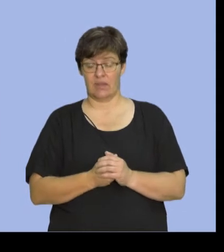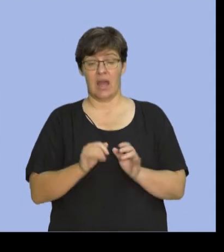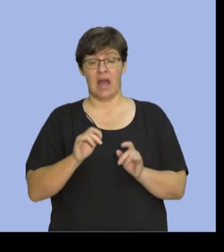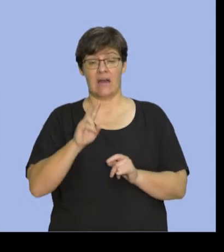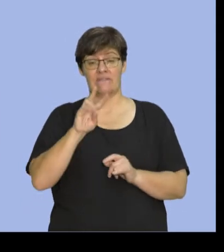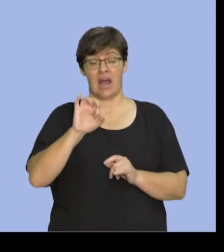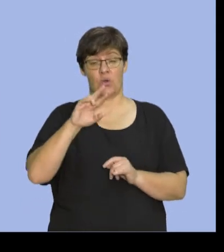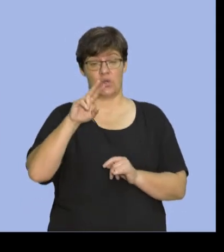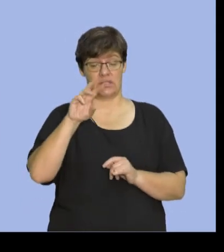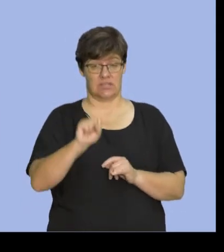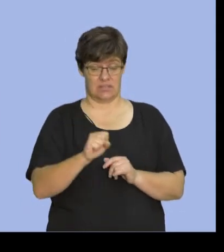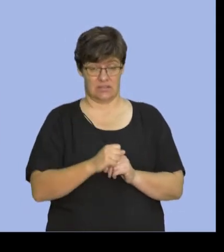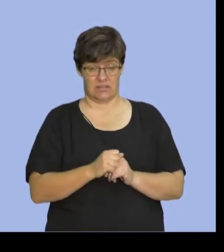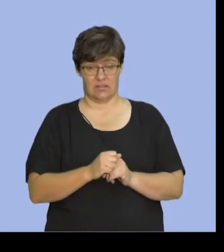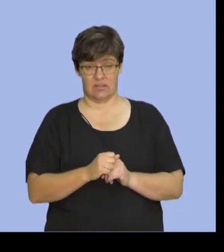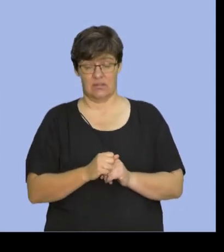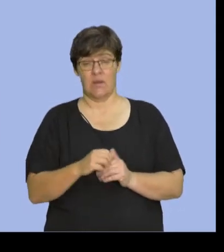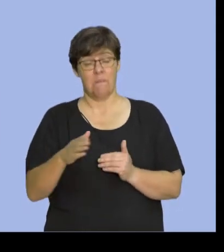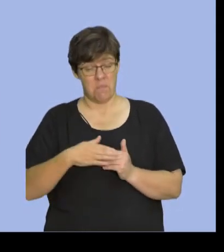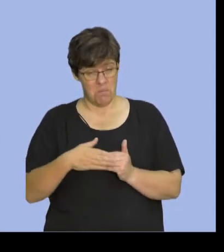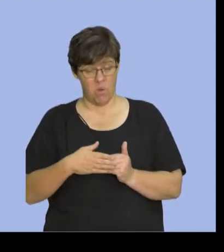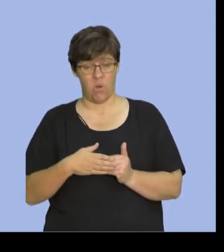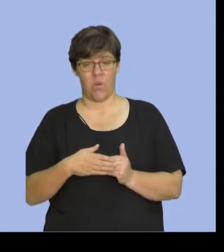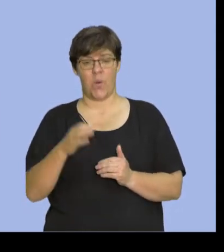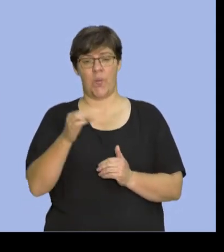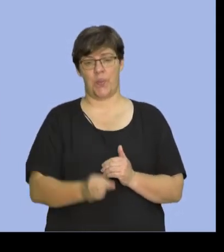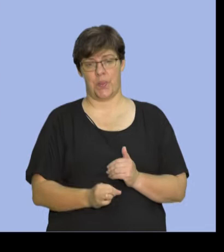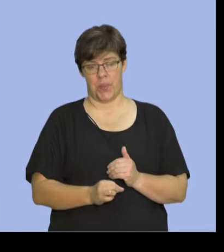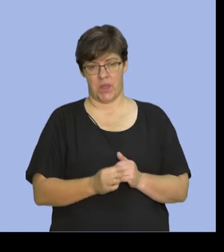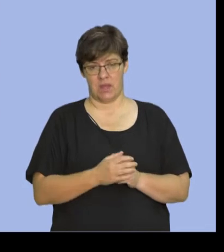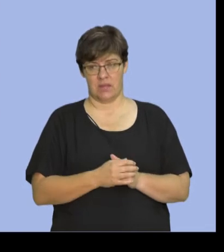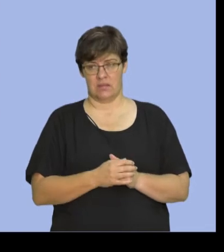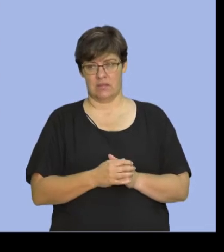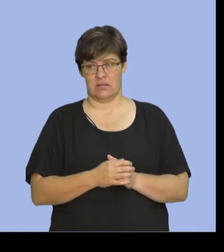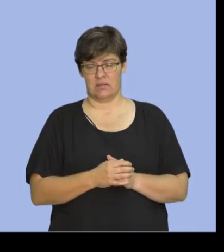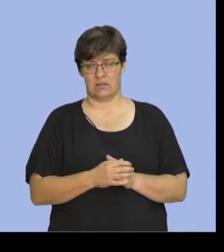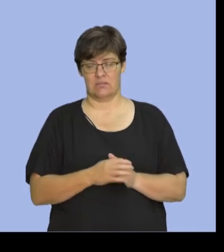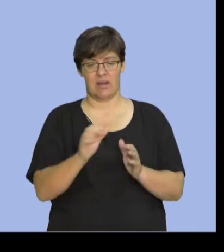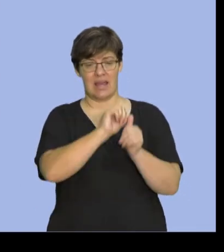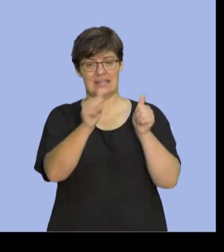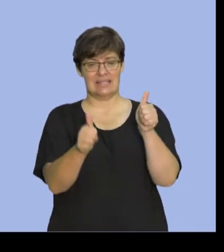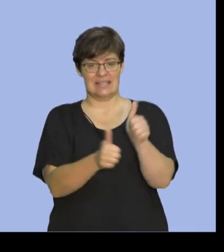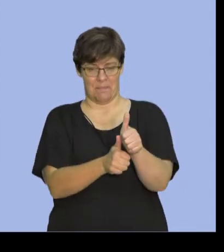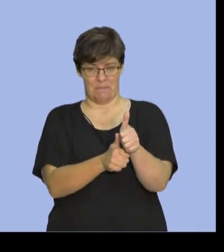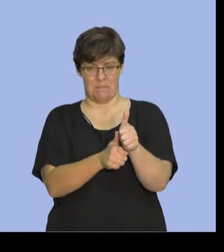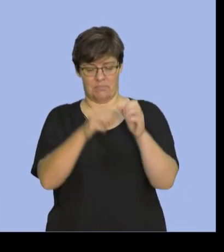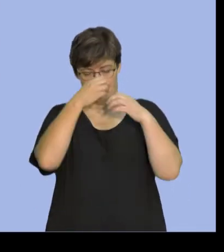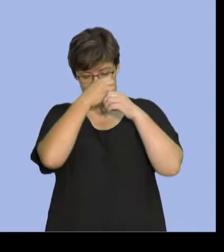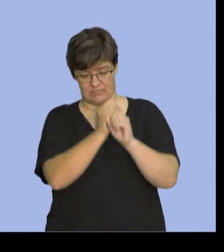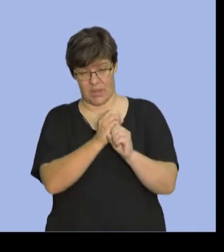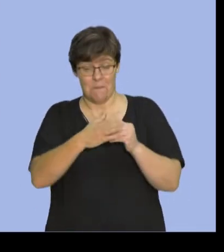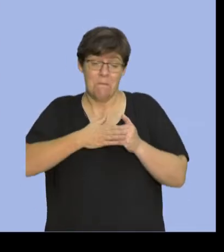measure even smaller, and we get to now a sub-microscopic resolution where we would